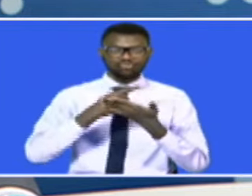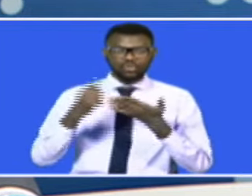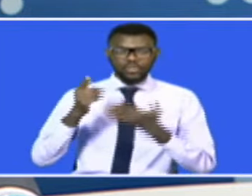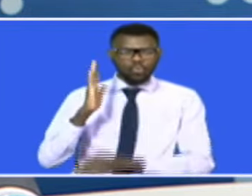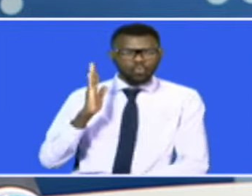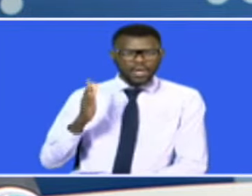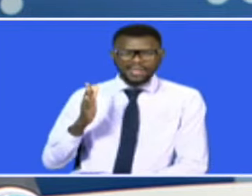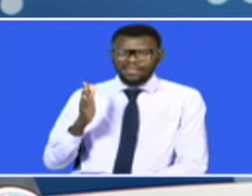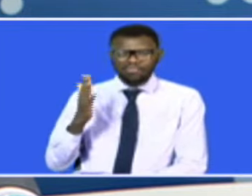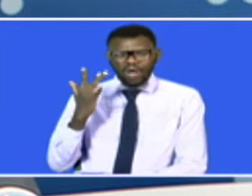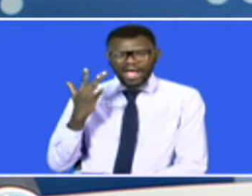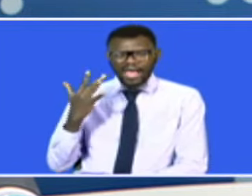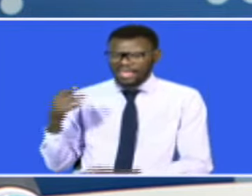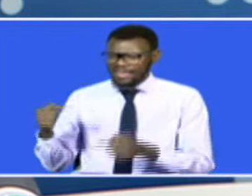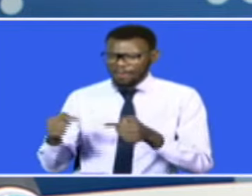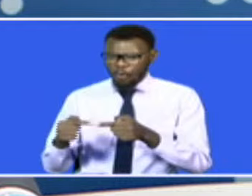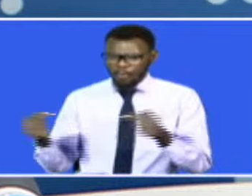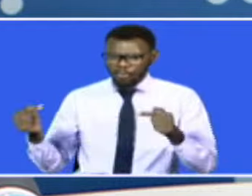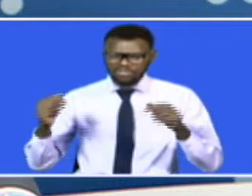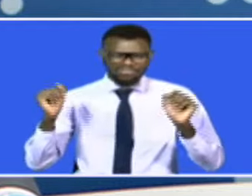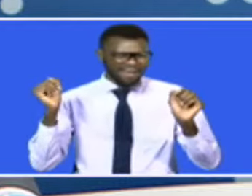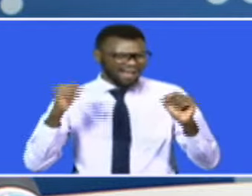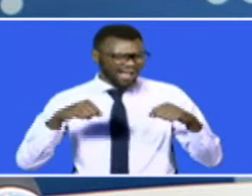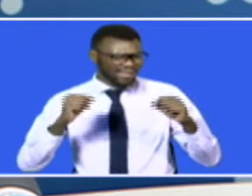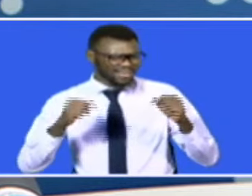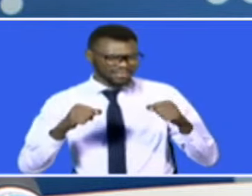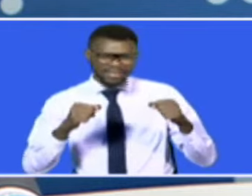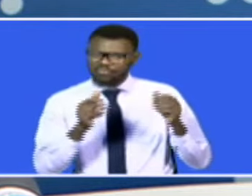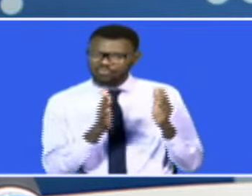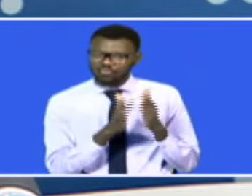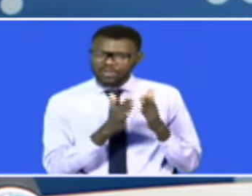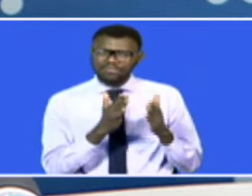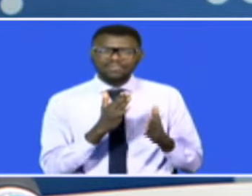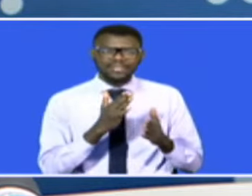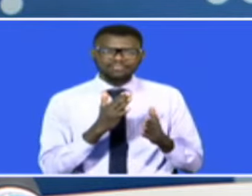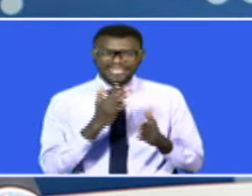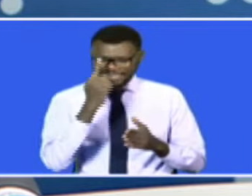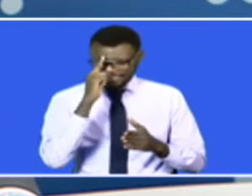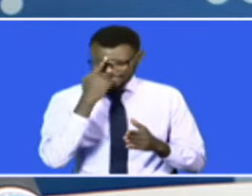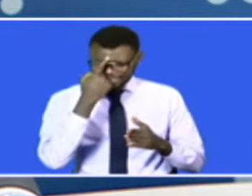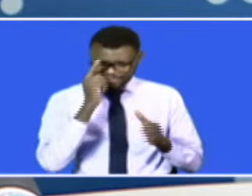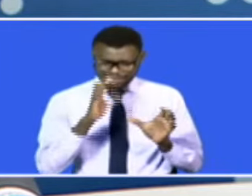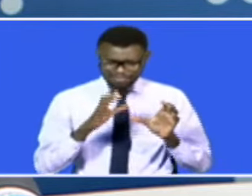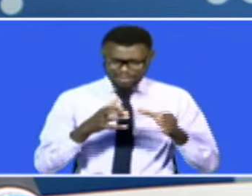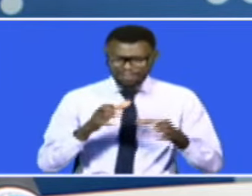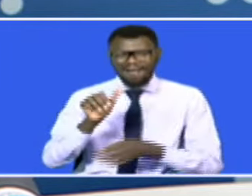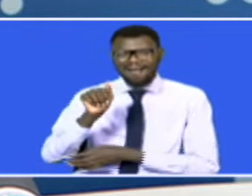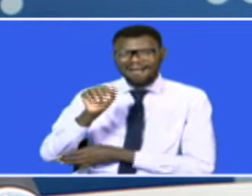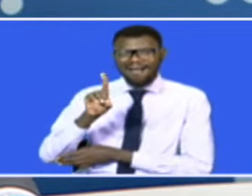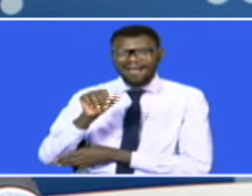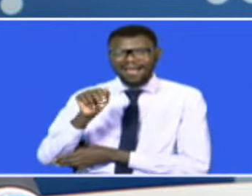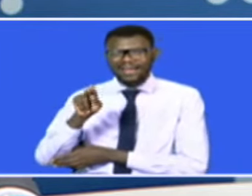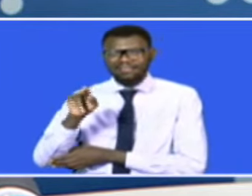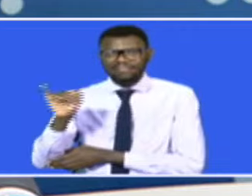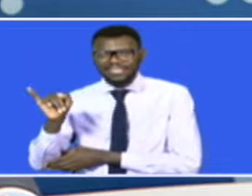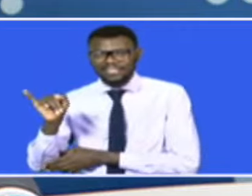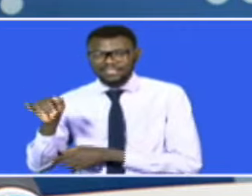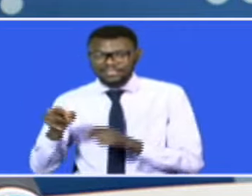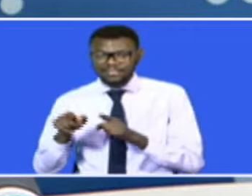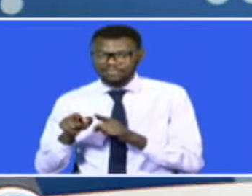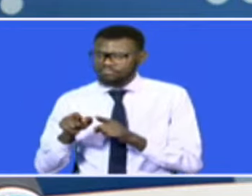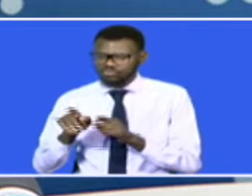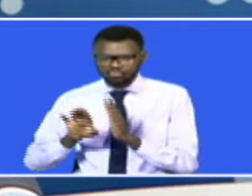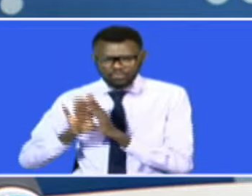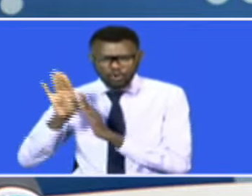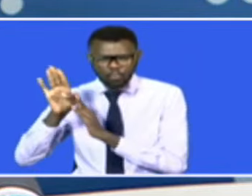proposed deal with India's Adani Airport Holdings for concession and to develop Nairobi's Jomo Kenyatta International